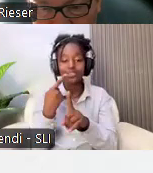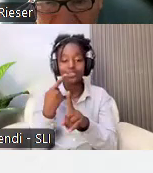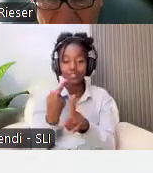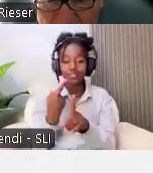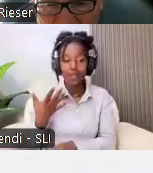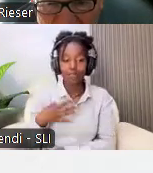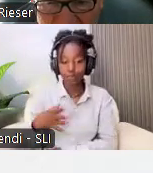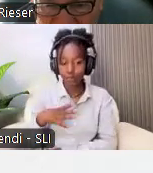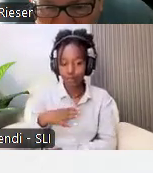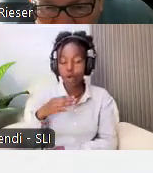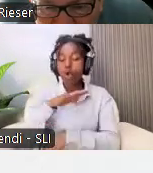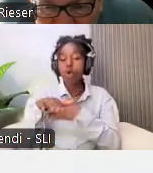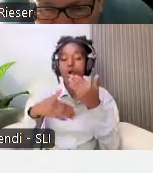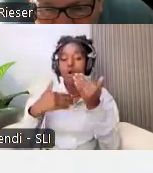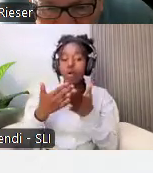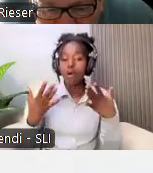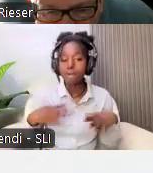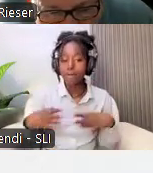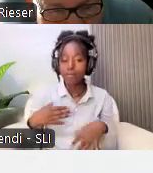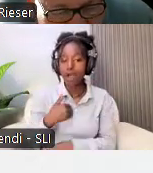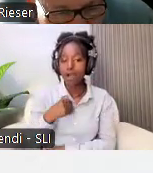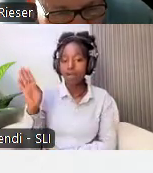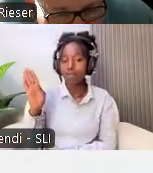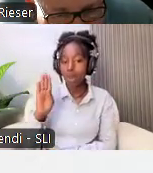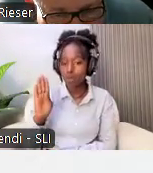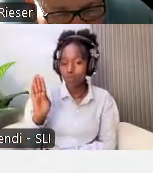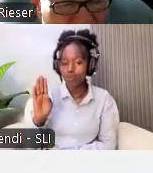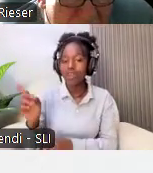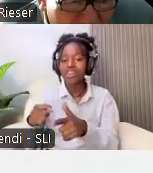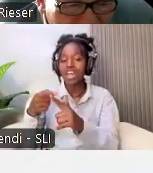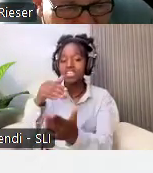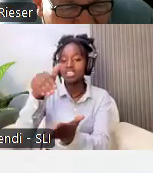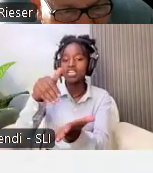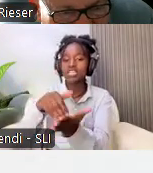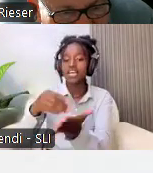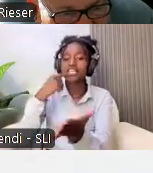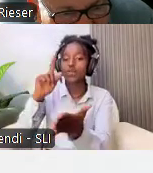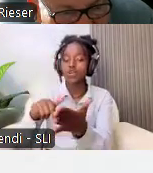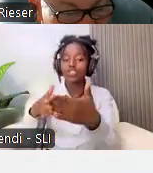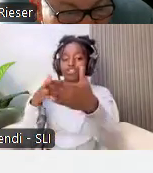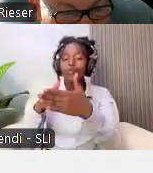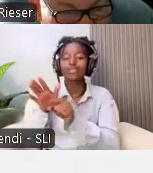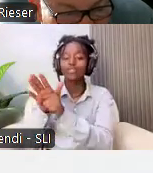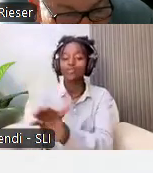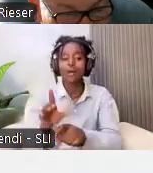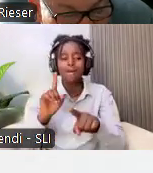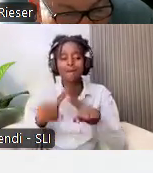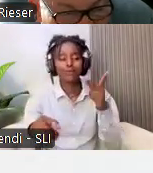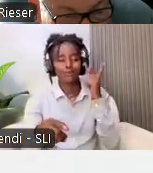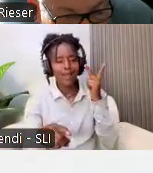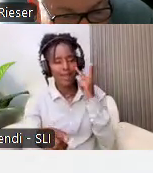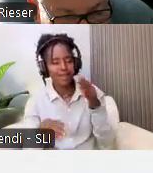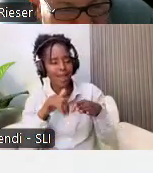blue, in a circle, and in the middle it says stop discrimination, but on the outside is an image of